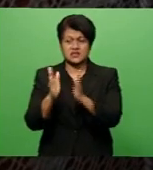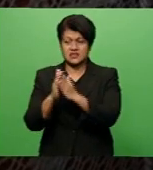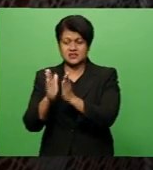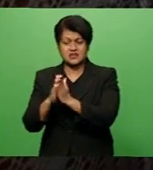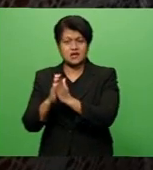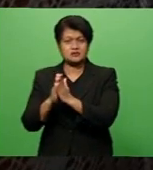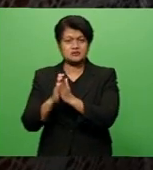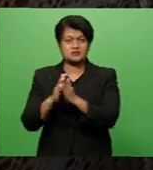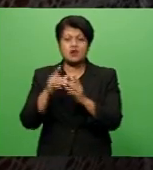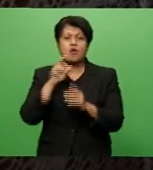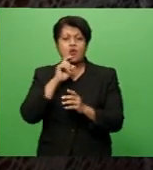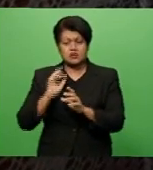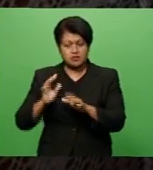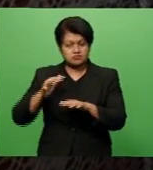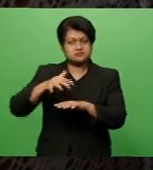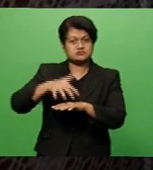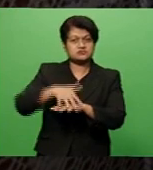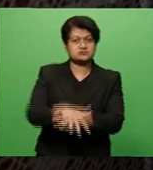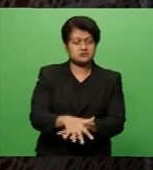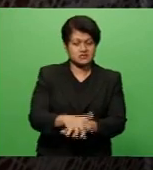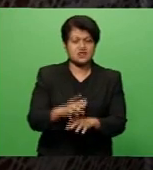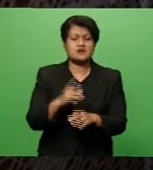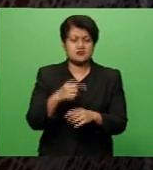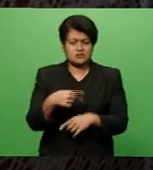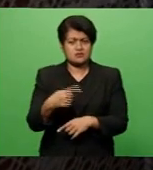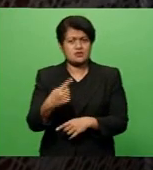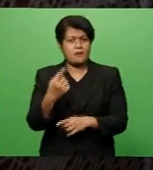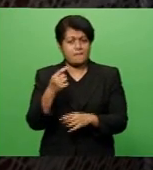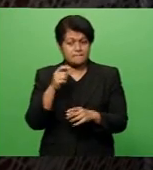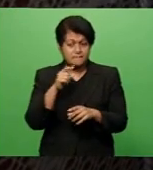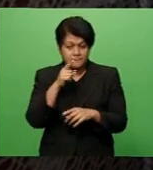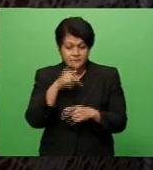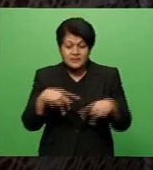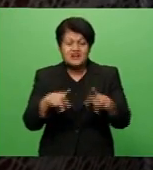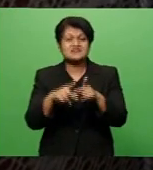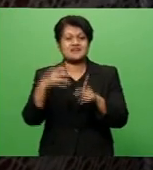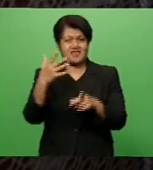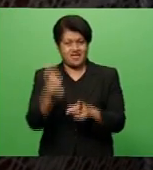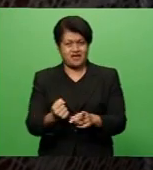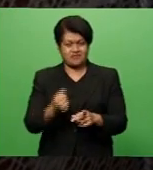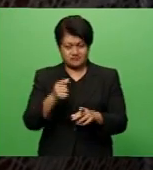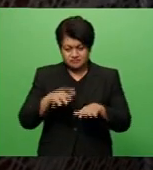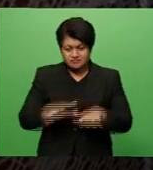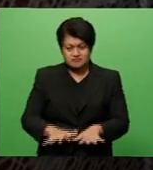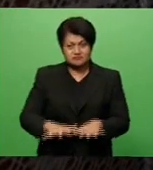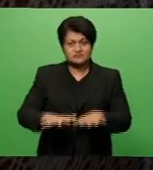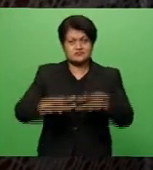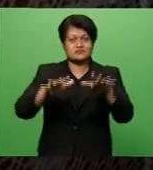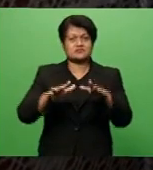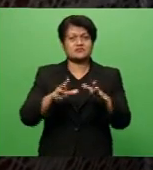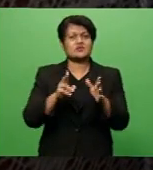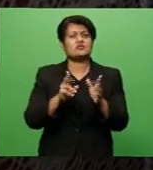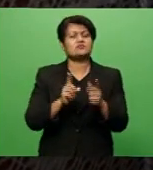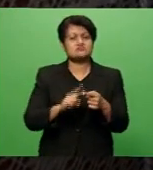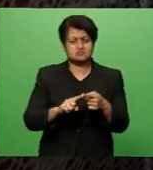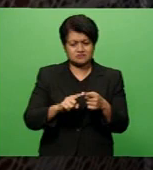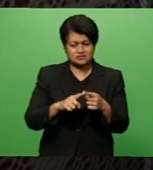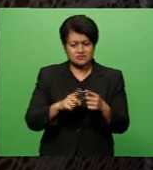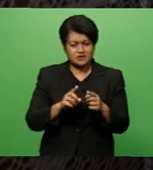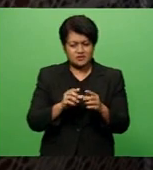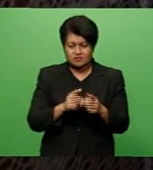have receded in this place, there are still places that are still underwater. These include Mbulileka, Bodha,